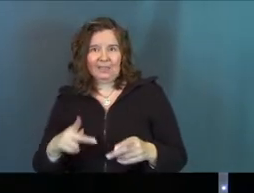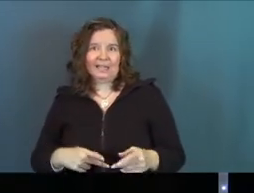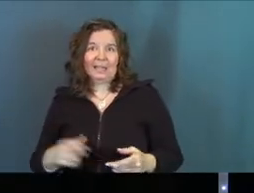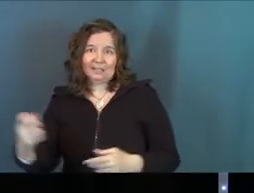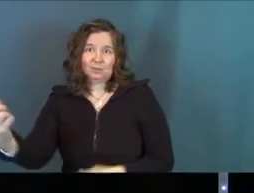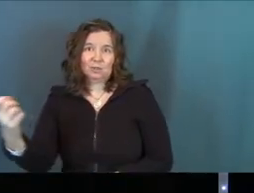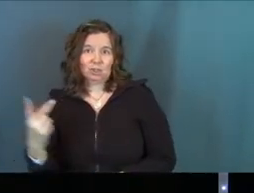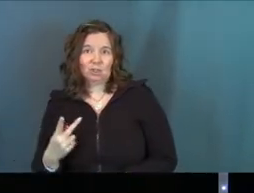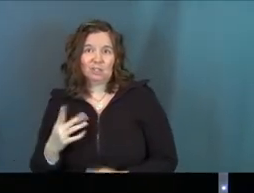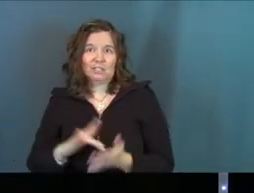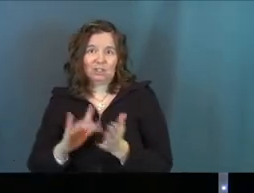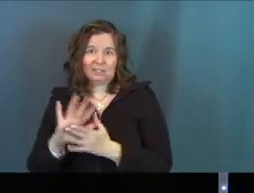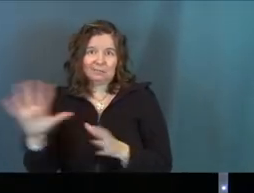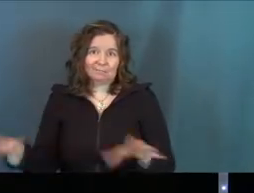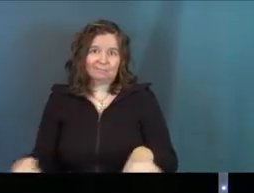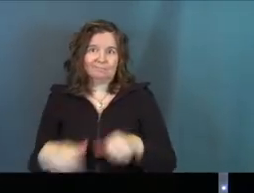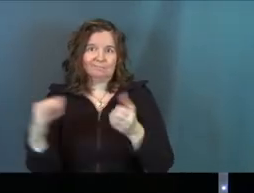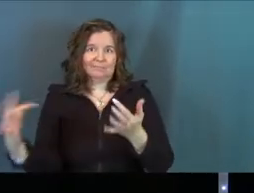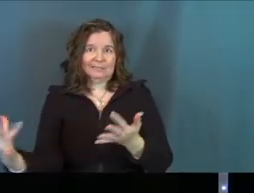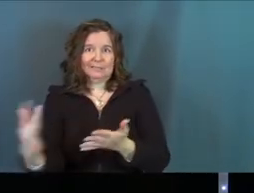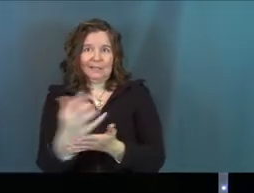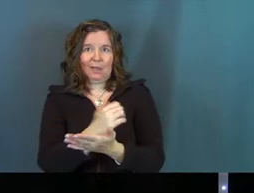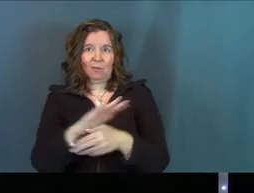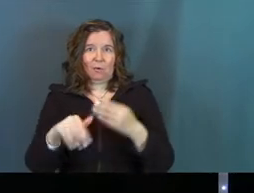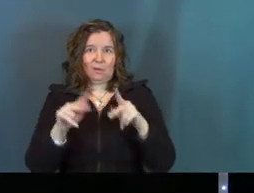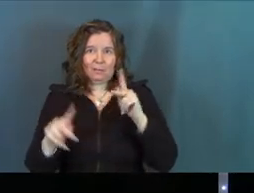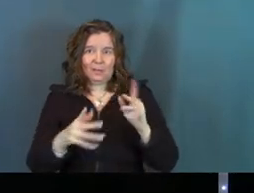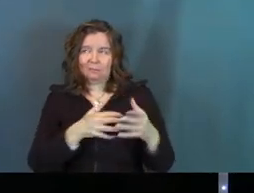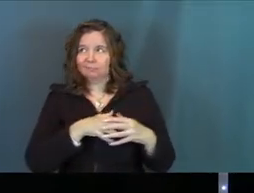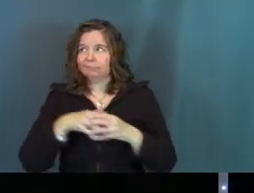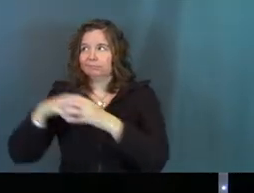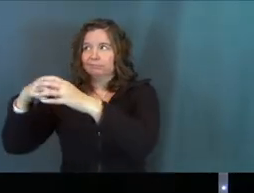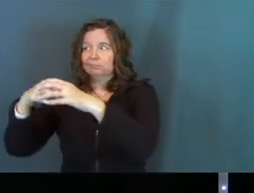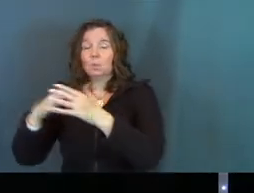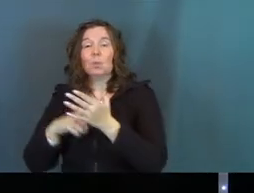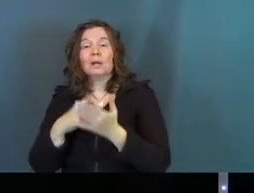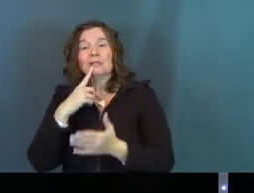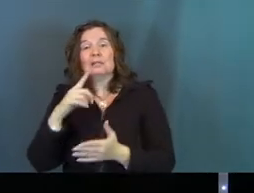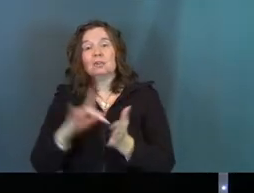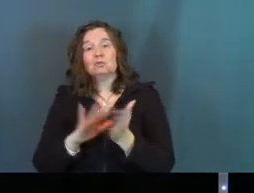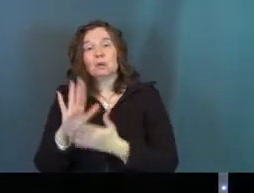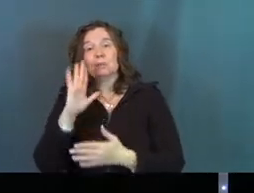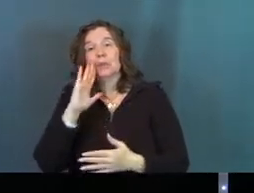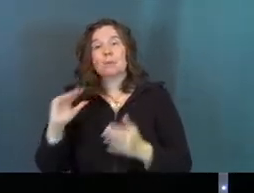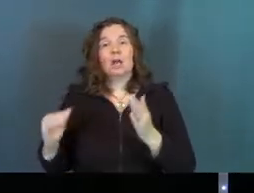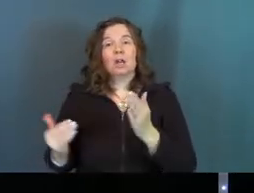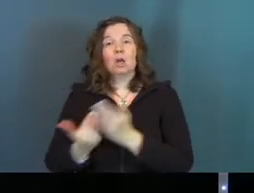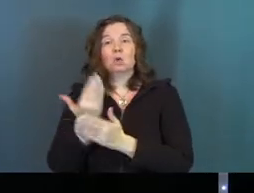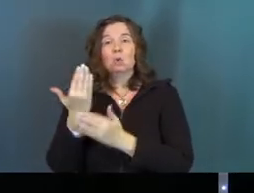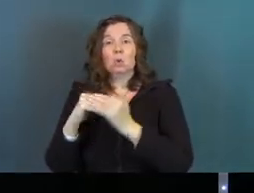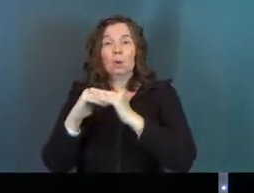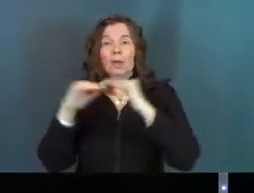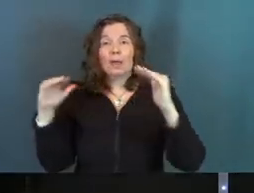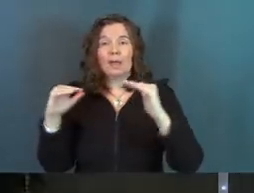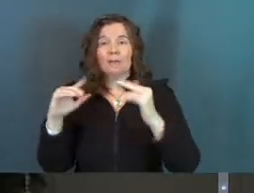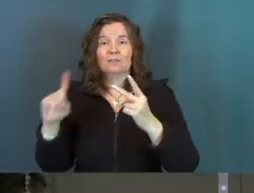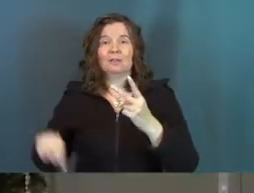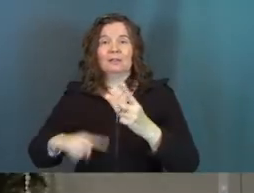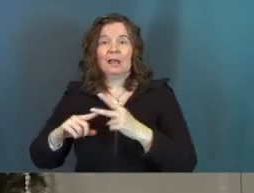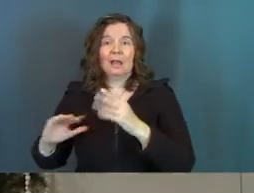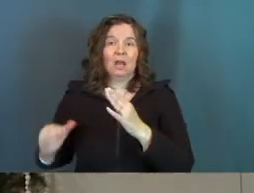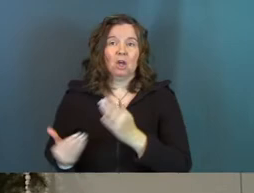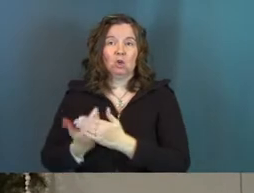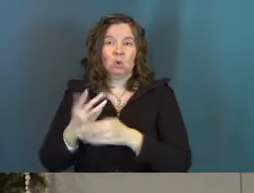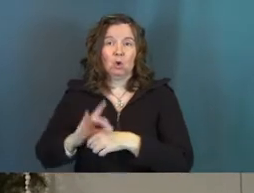has returned. Jesus has come to get his people, and now we get to be with him for eternity. What it says in scripture is that there will be a new heaven and a